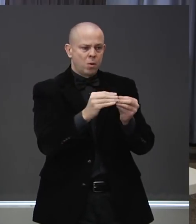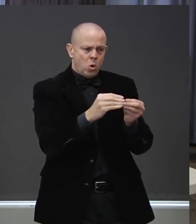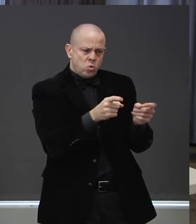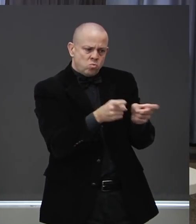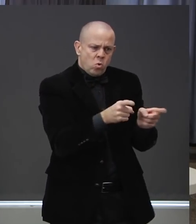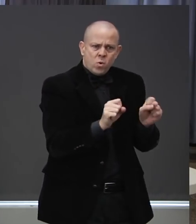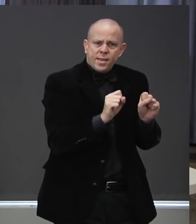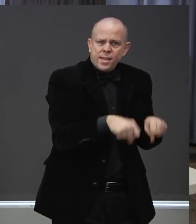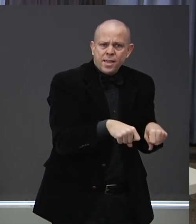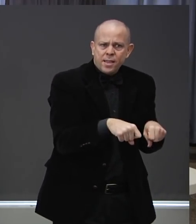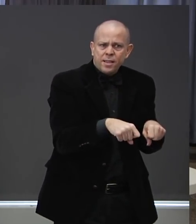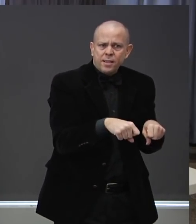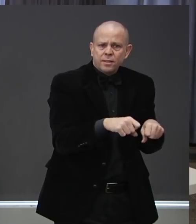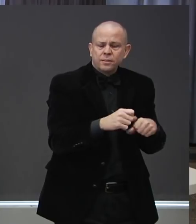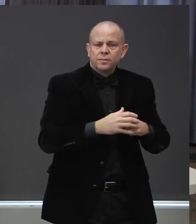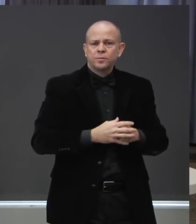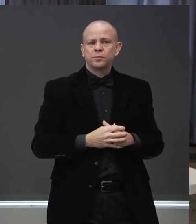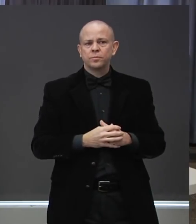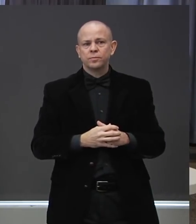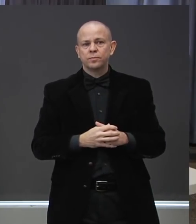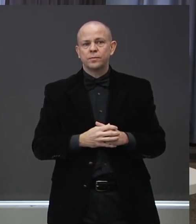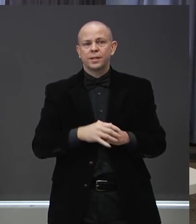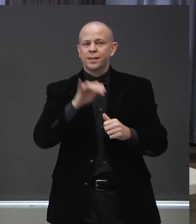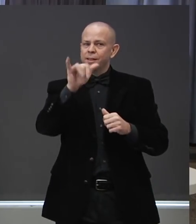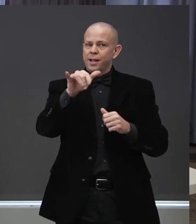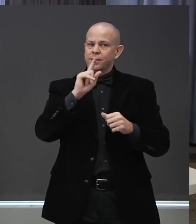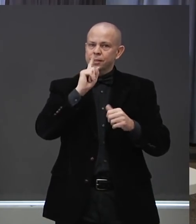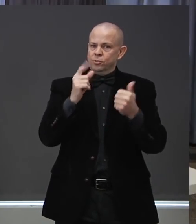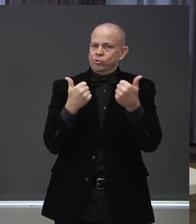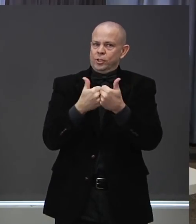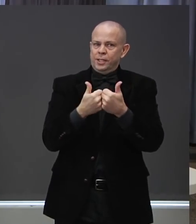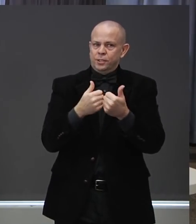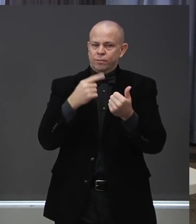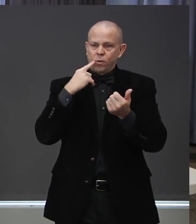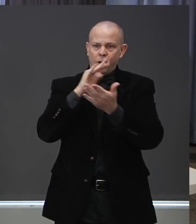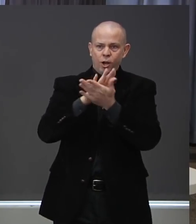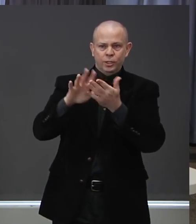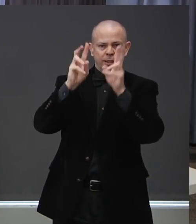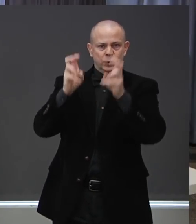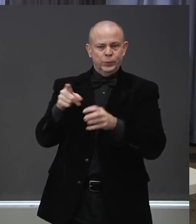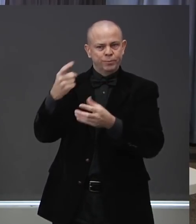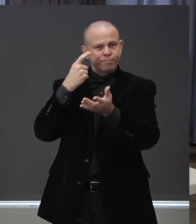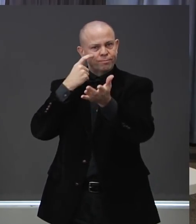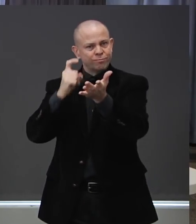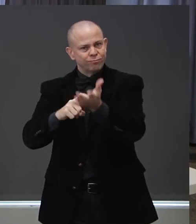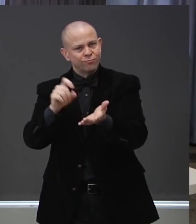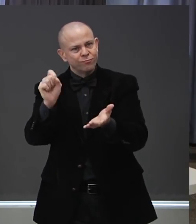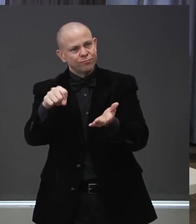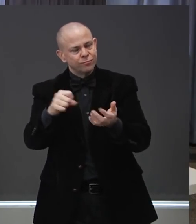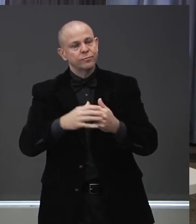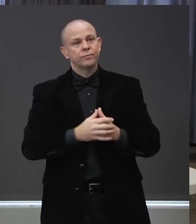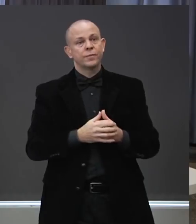the college officially. So it's a real challenge. Next question is from Vanessa.